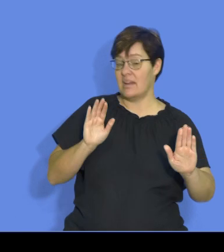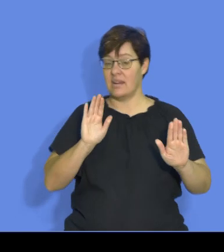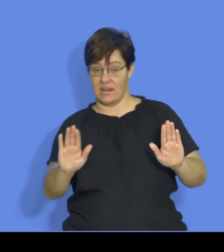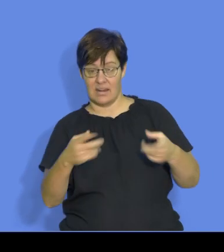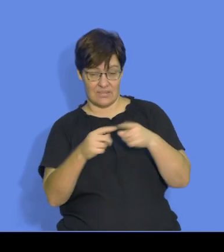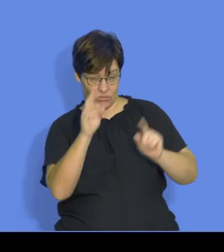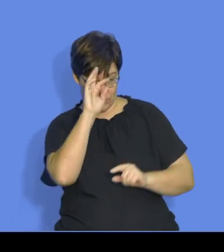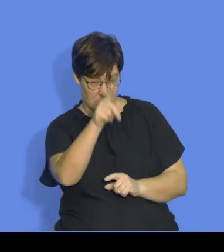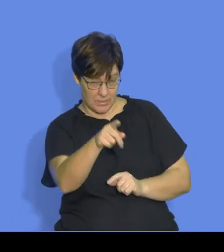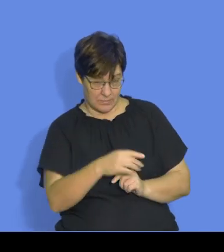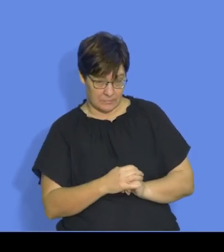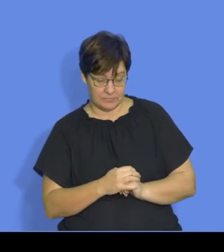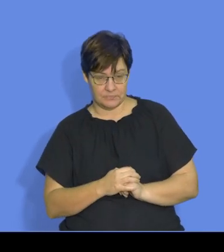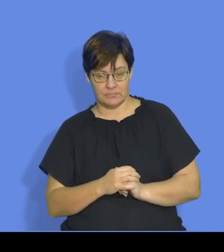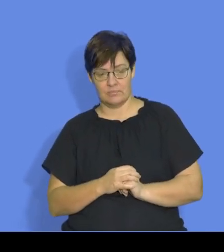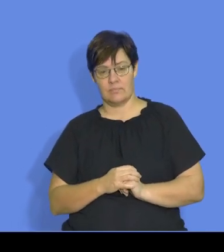output VAT.